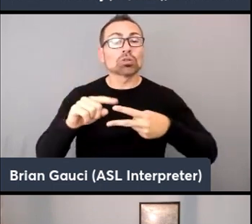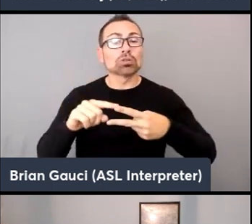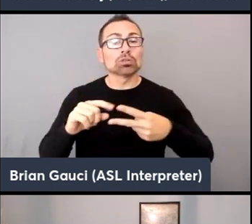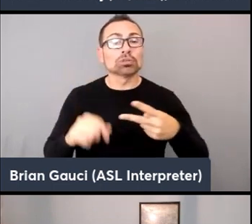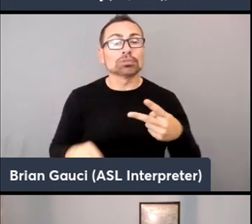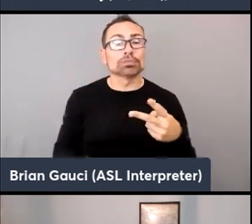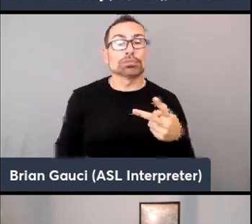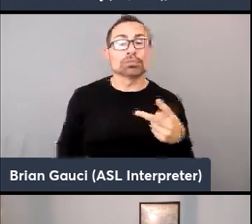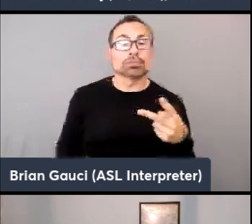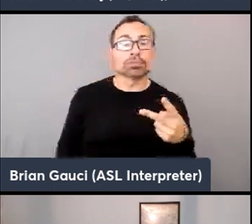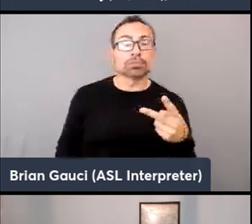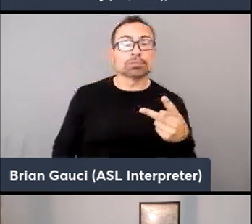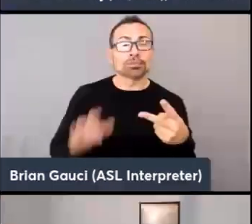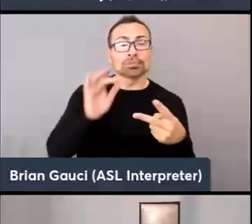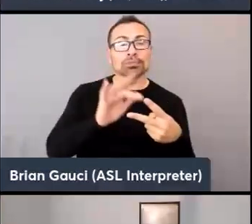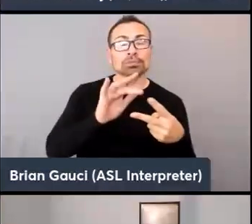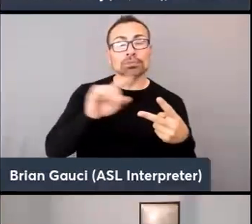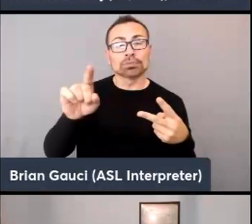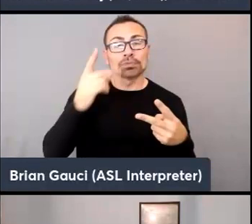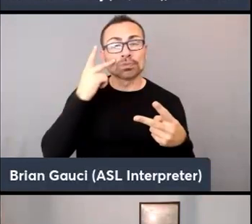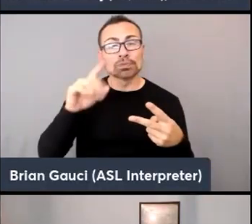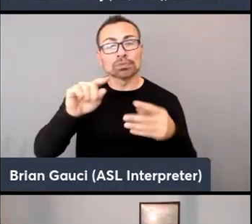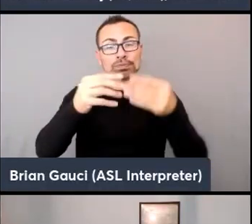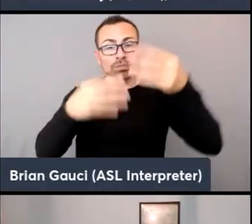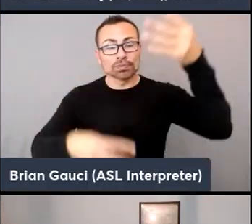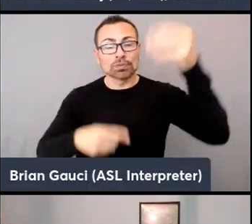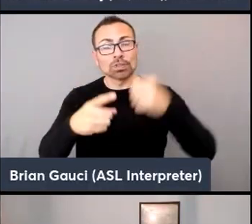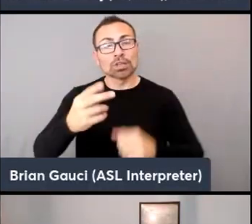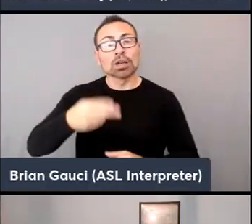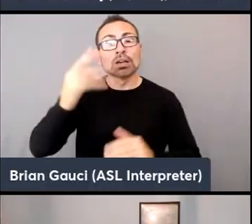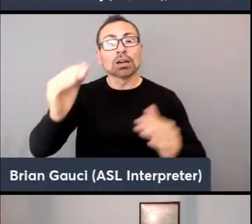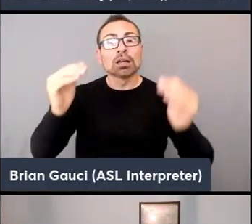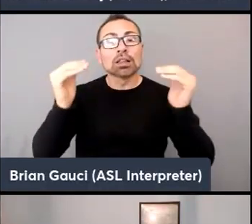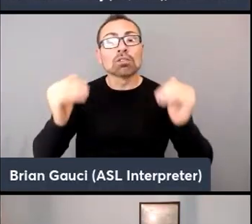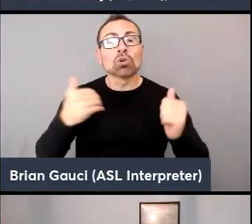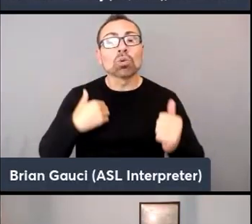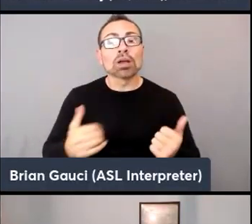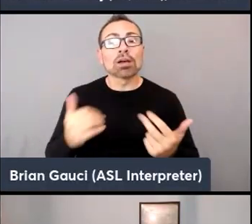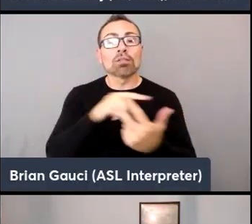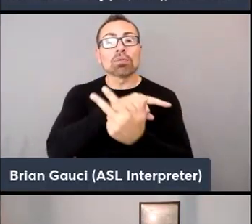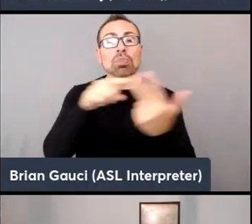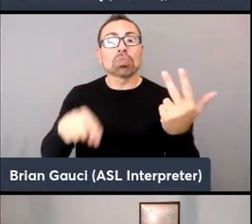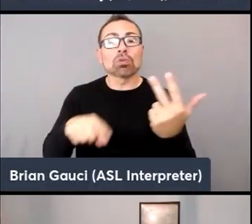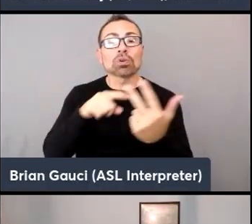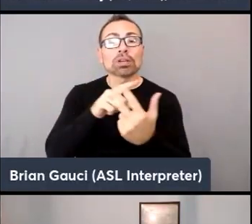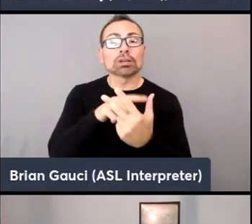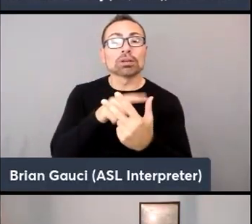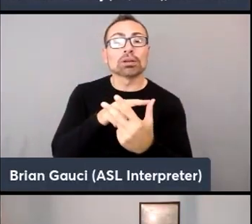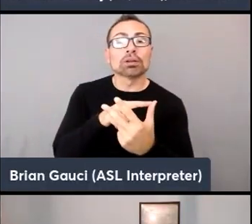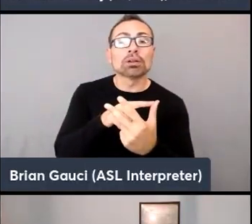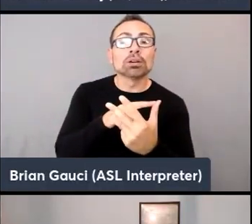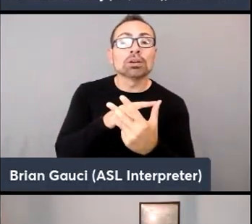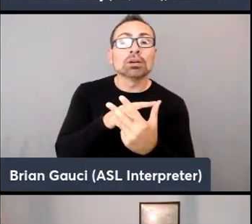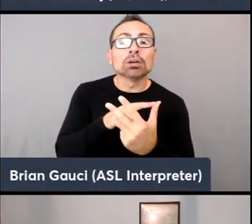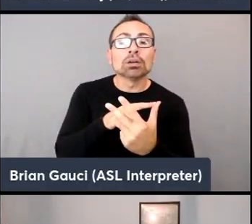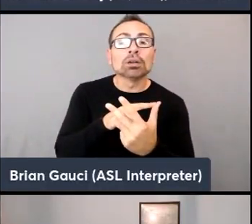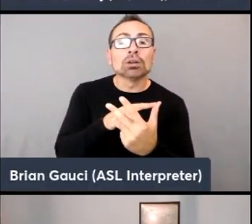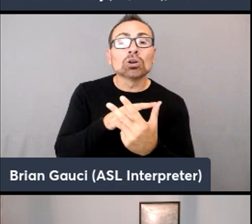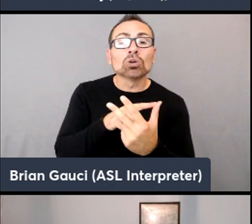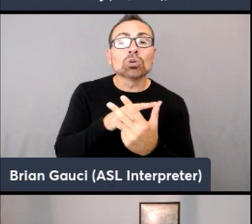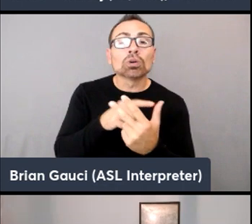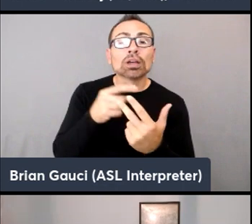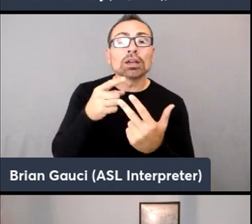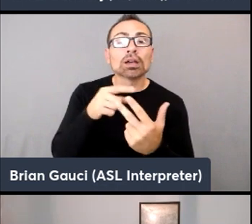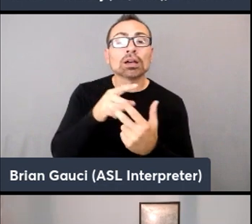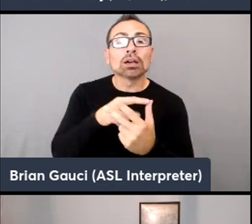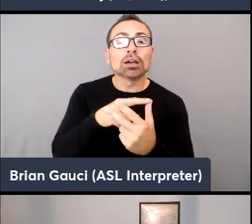to. As you can see on a very high level, we have three categorizations of the controls that we have mapped with them to. First one